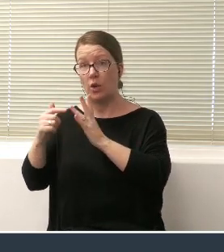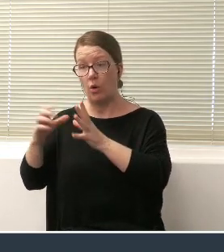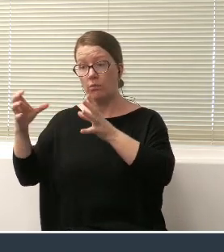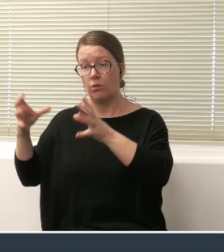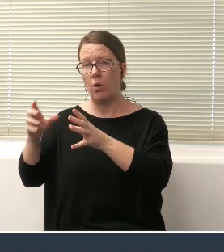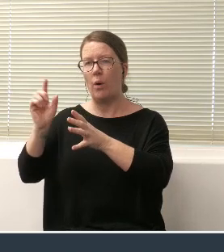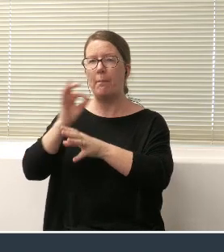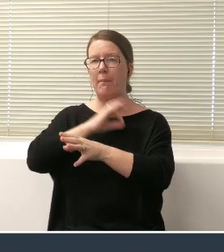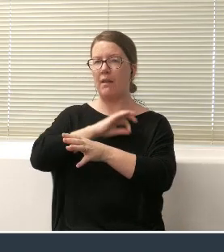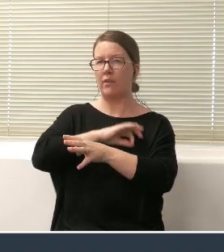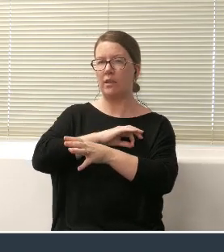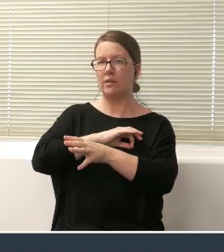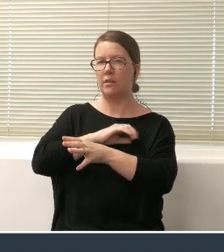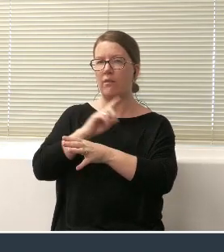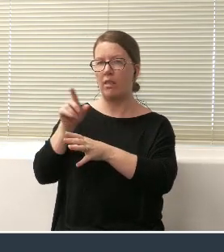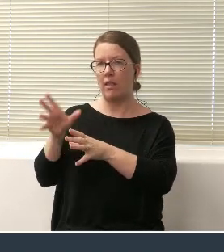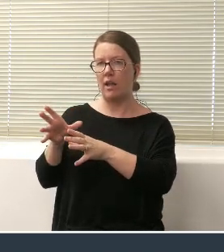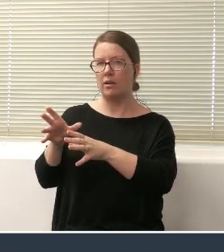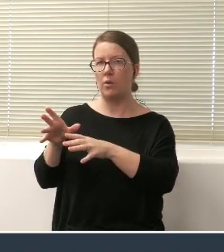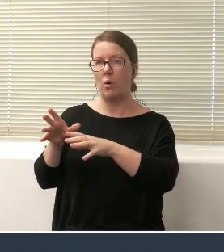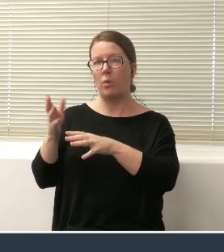a really good in-house setup?